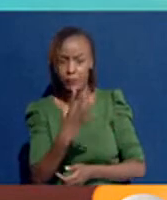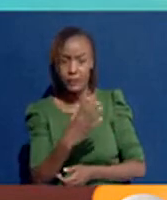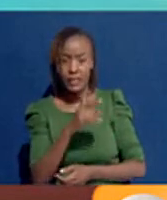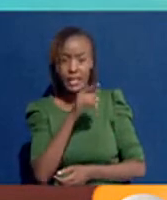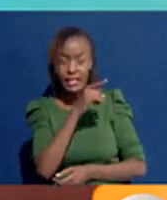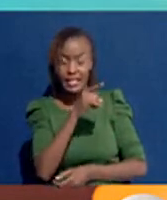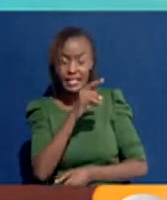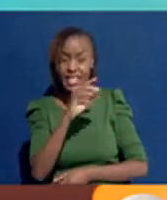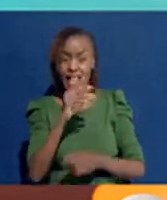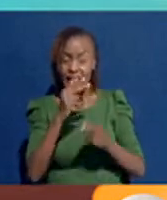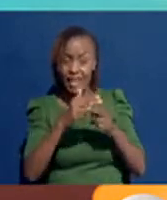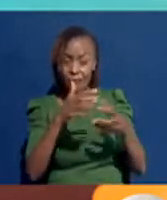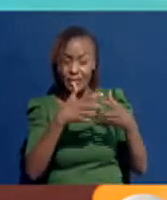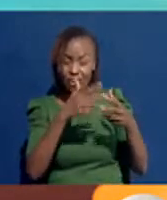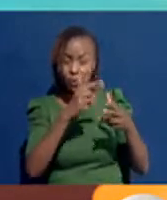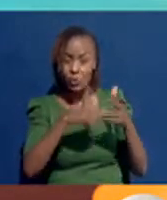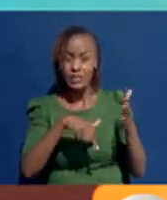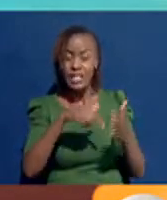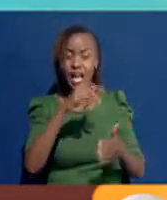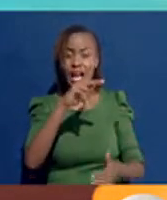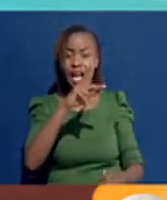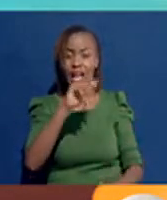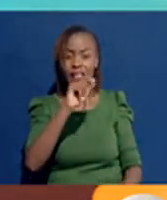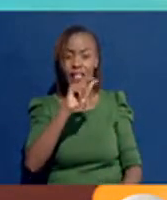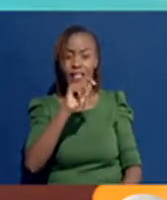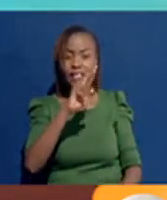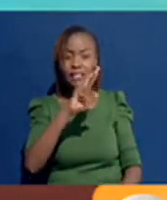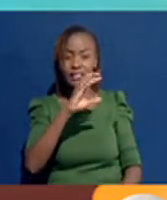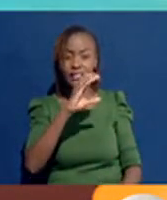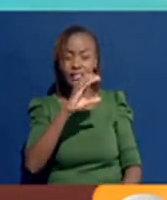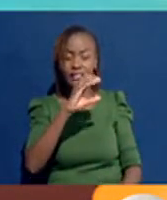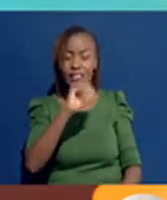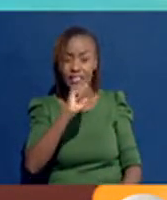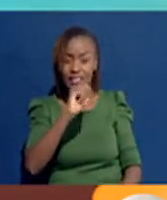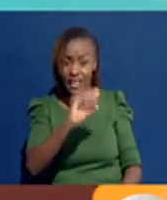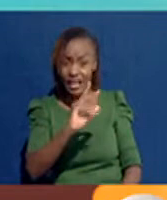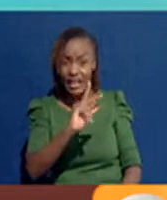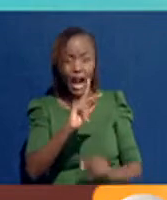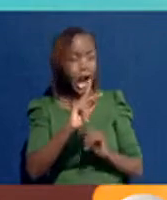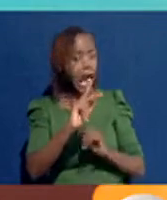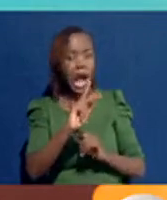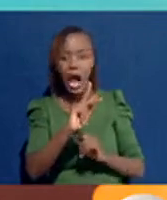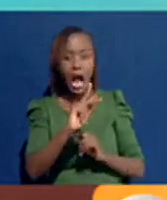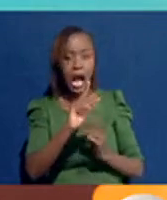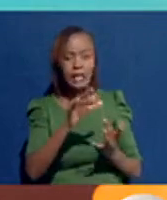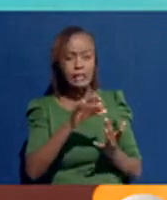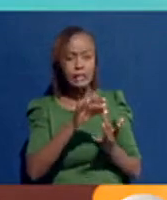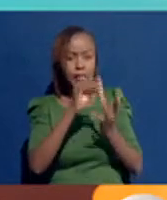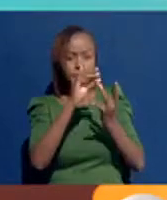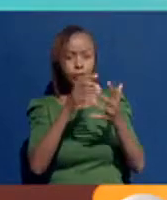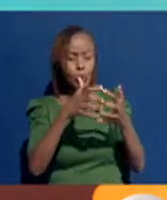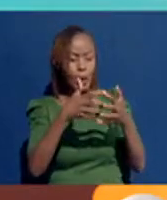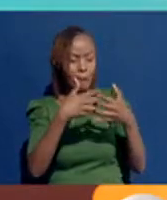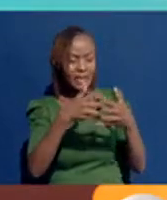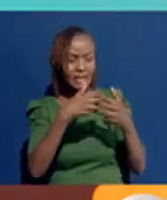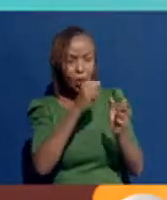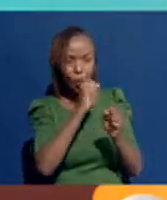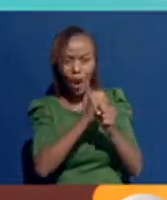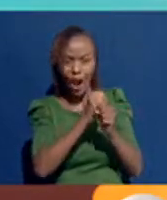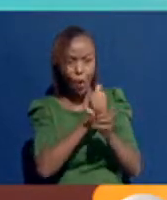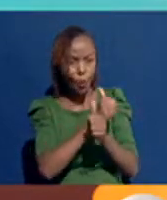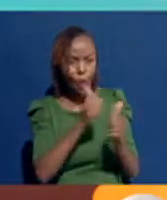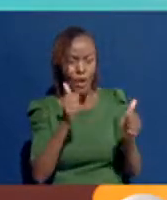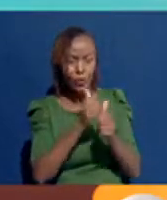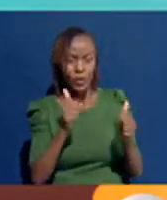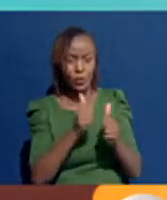the cat trap, mm-hmm. this is a very highly sophisticated equipment. Instead, previously, you would be operated or surgery